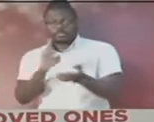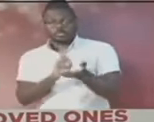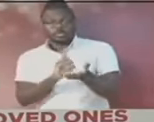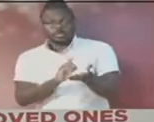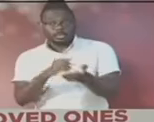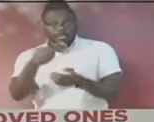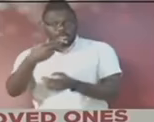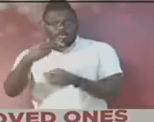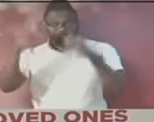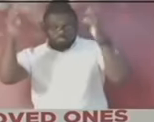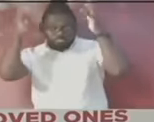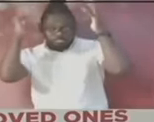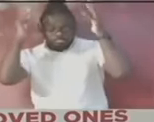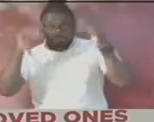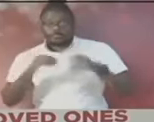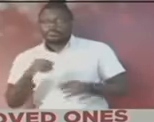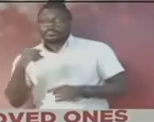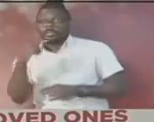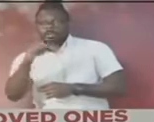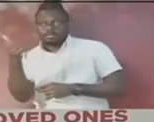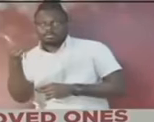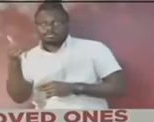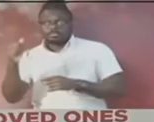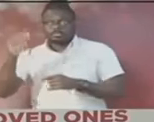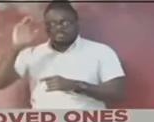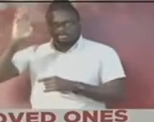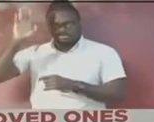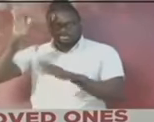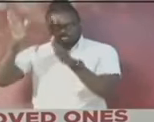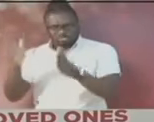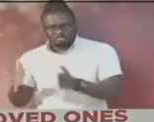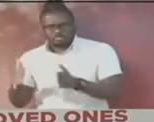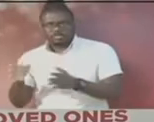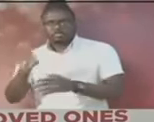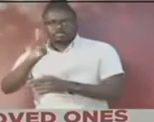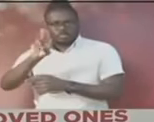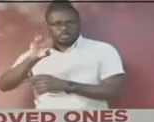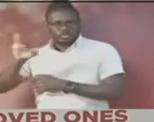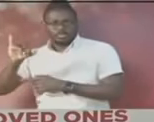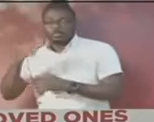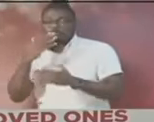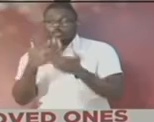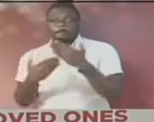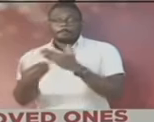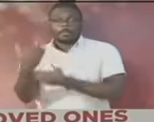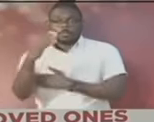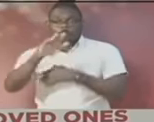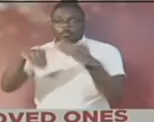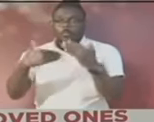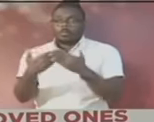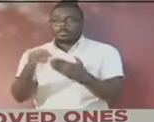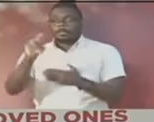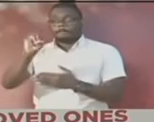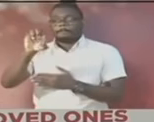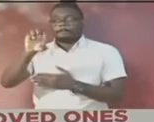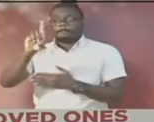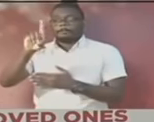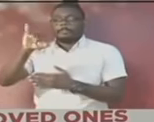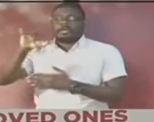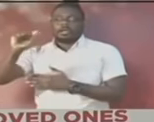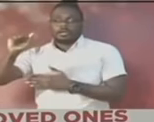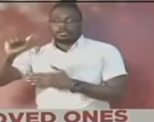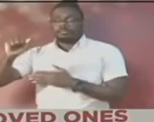our counterparts from the University of the West Indies. Good morning to members of the media, the Ministry of Health, and